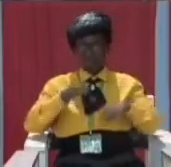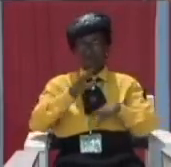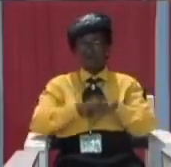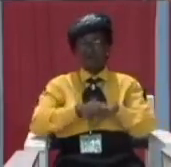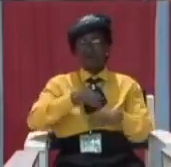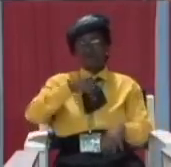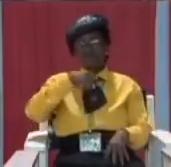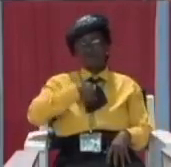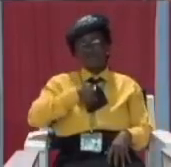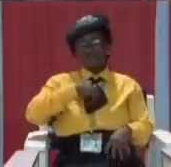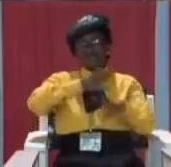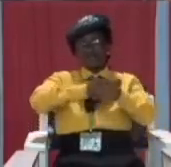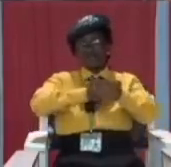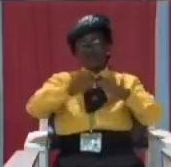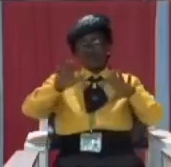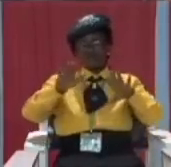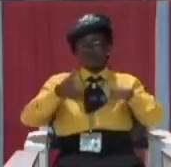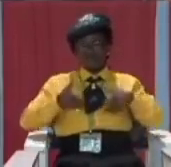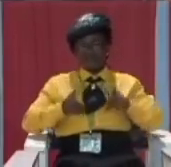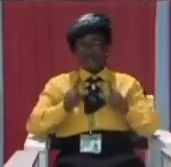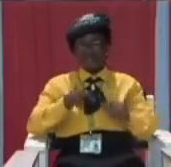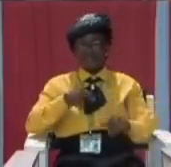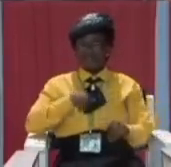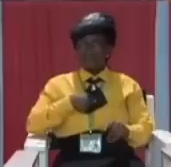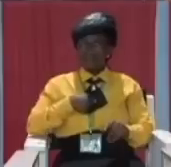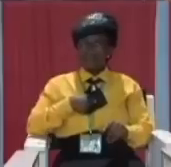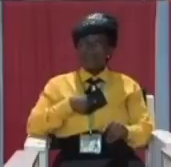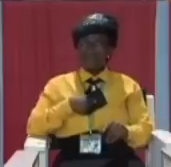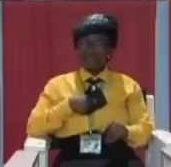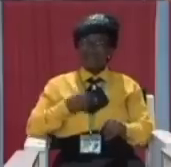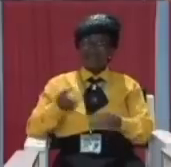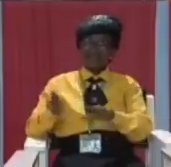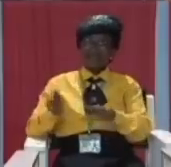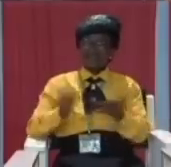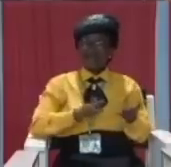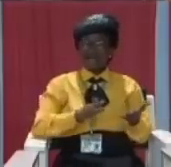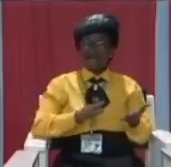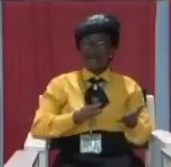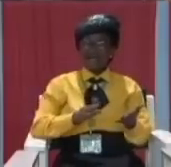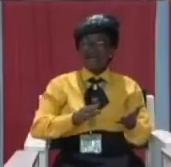Don't let me die ordinary."